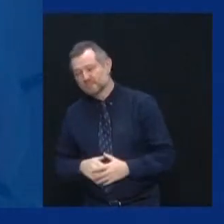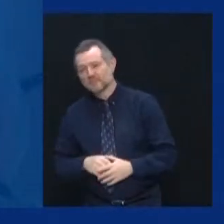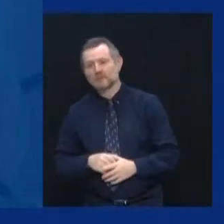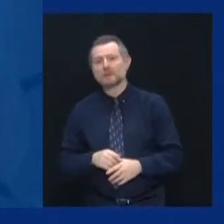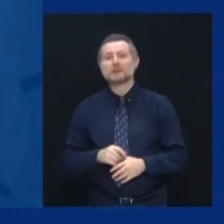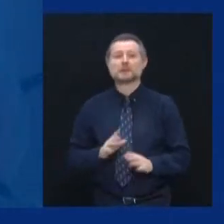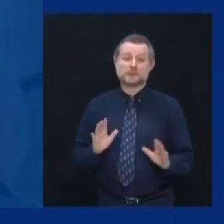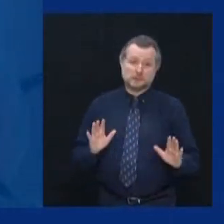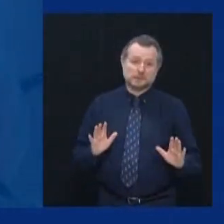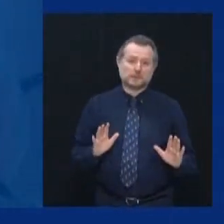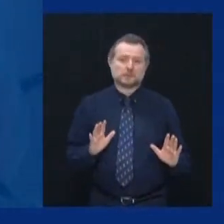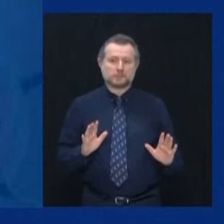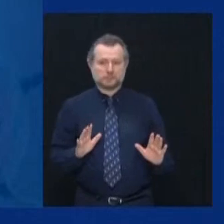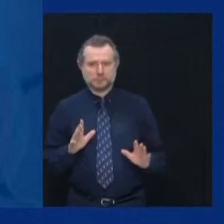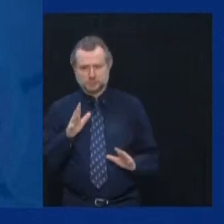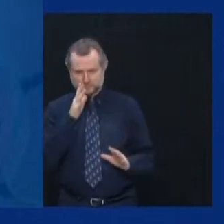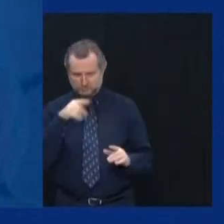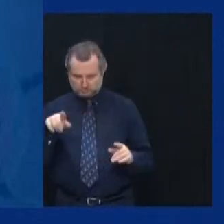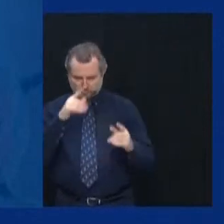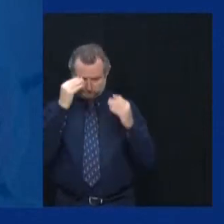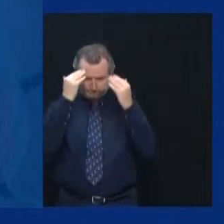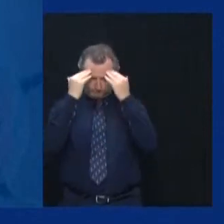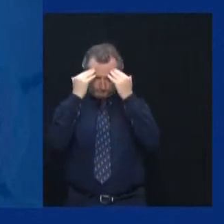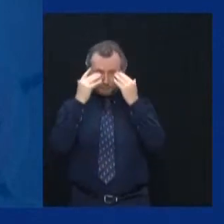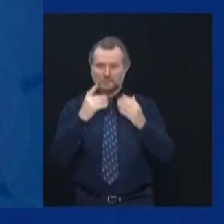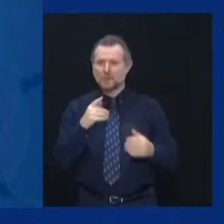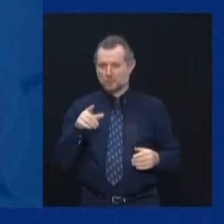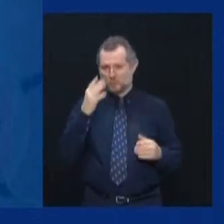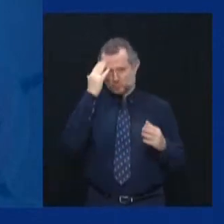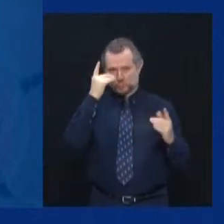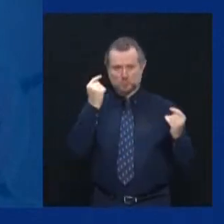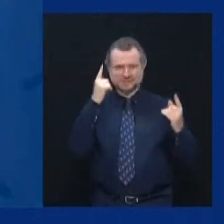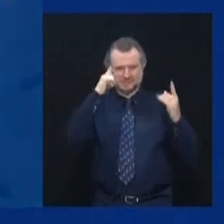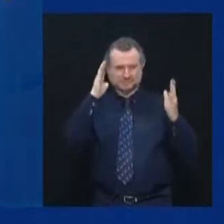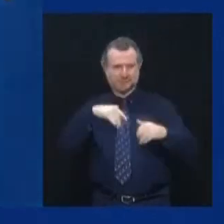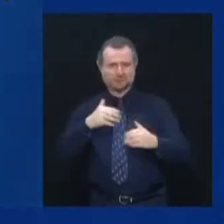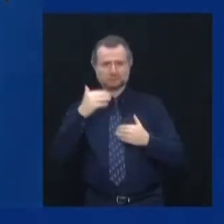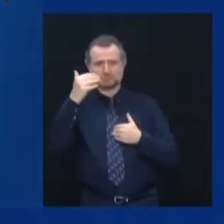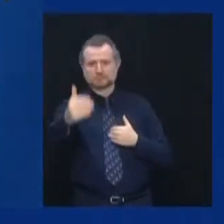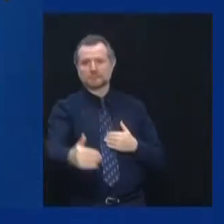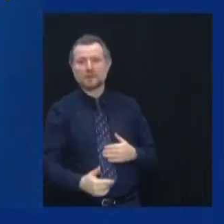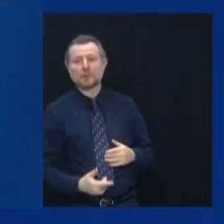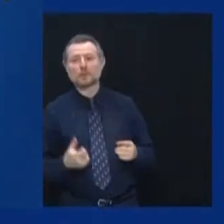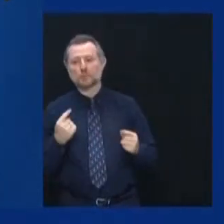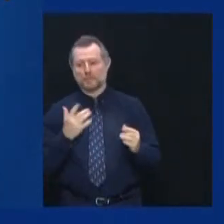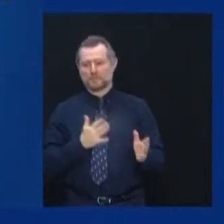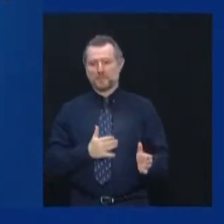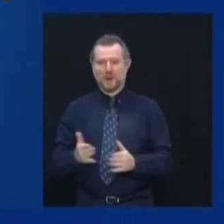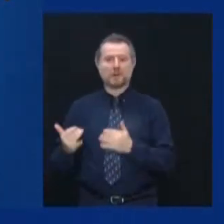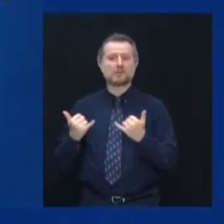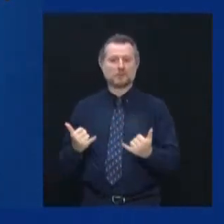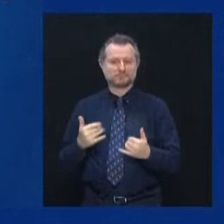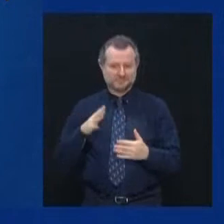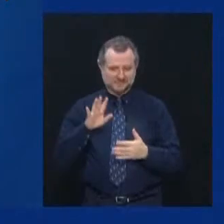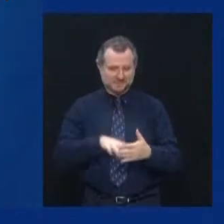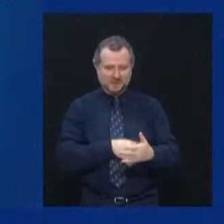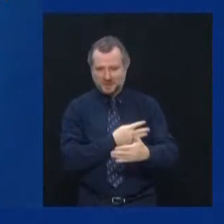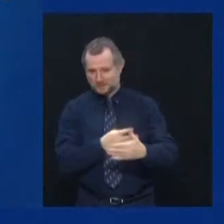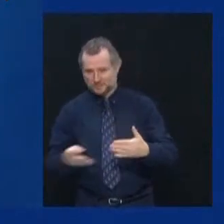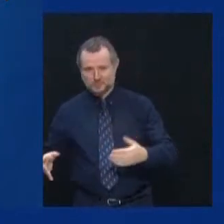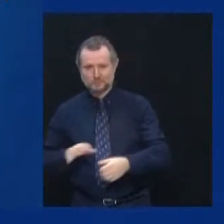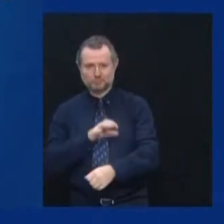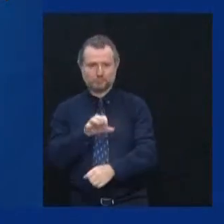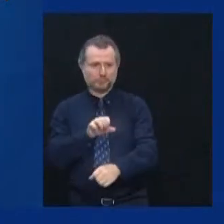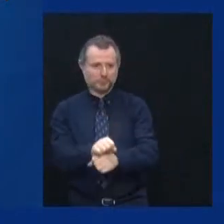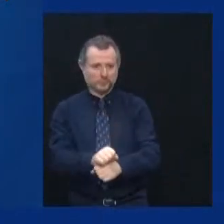let's calibrate our expectations. This is about planning, and this is about scheduling. To the local